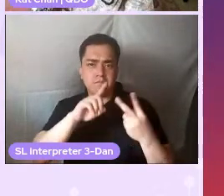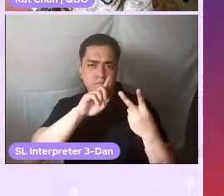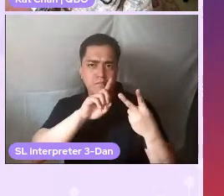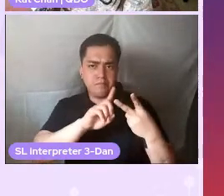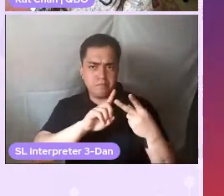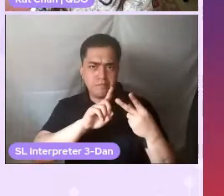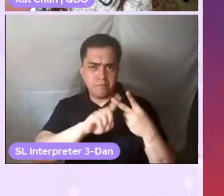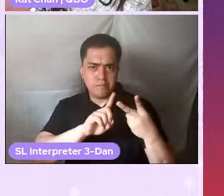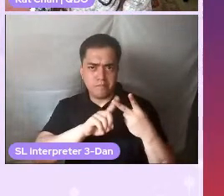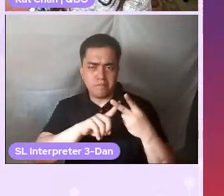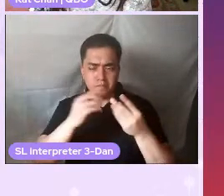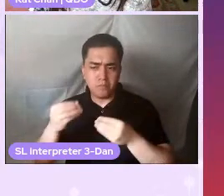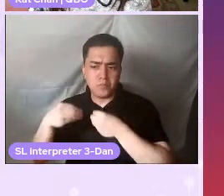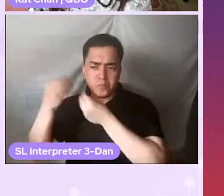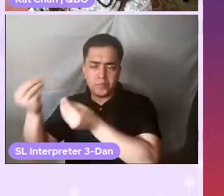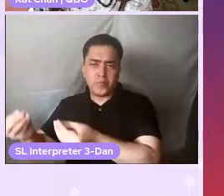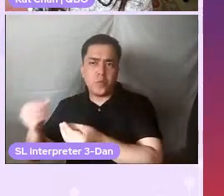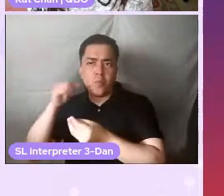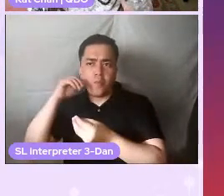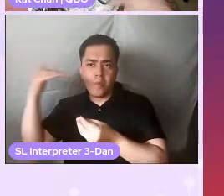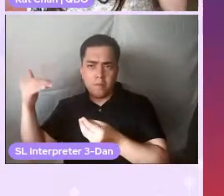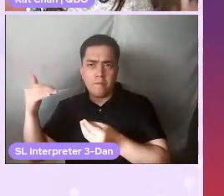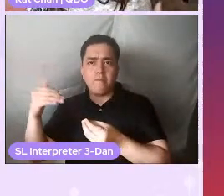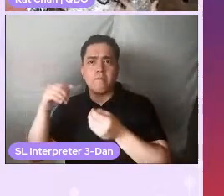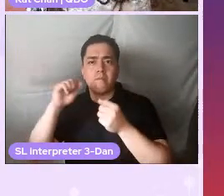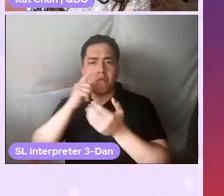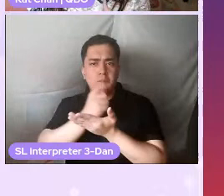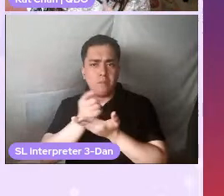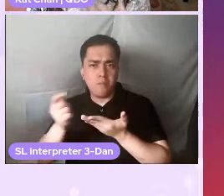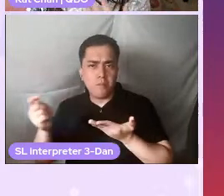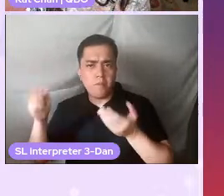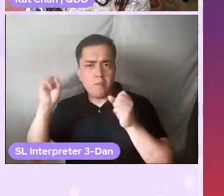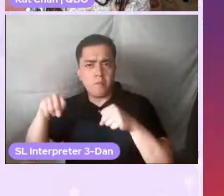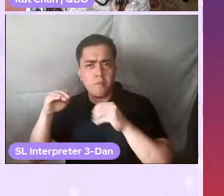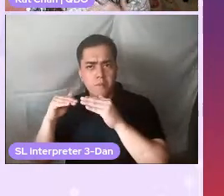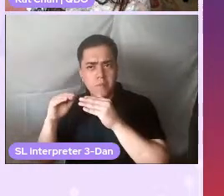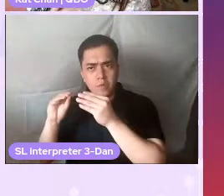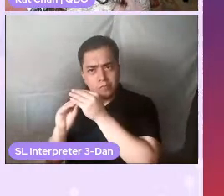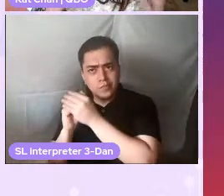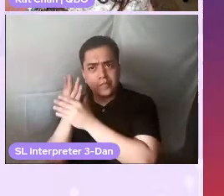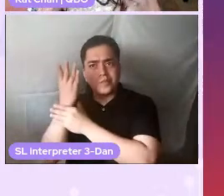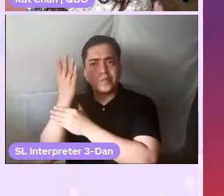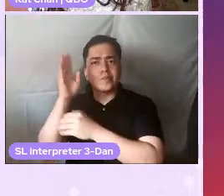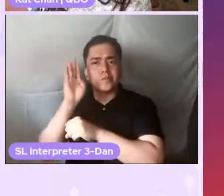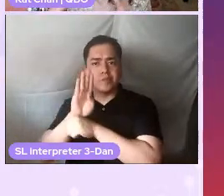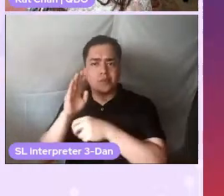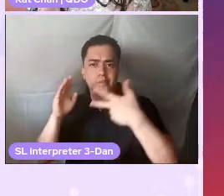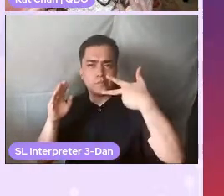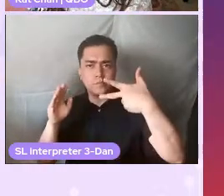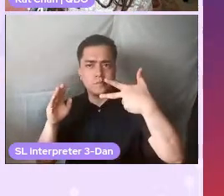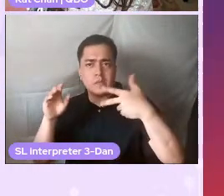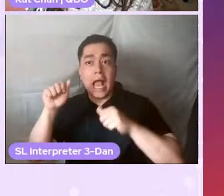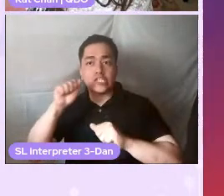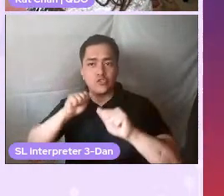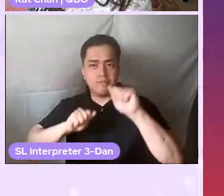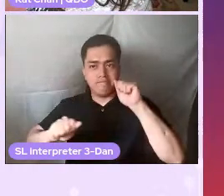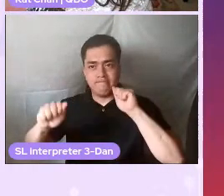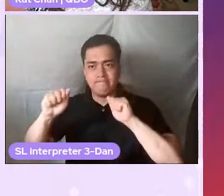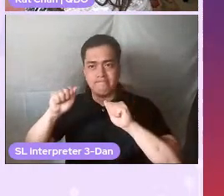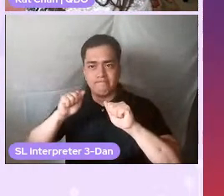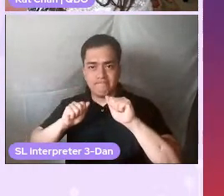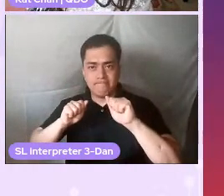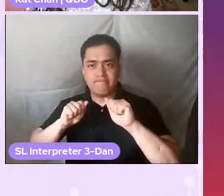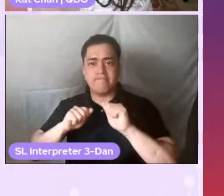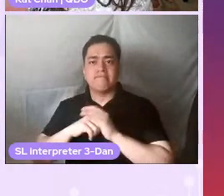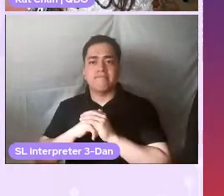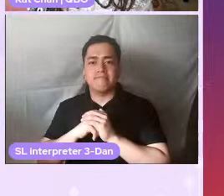women tools to be able to, you know, really grow their businesses, right? And of course, the action, right? So hacking the culture. And we